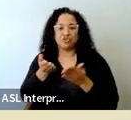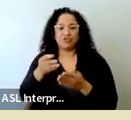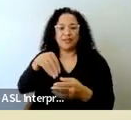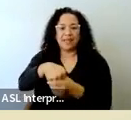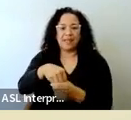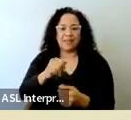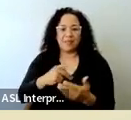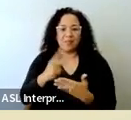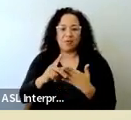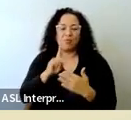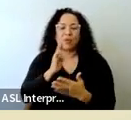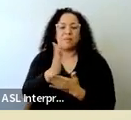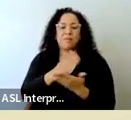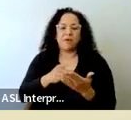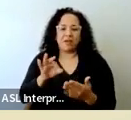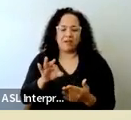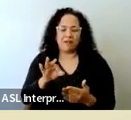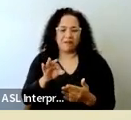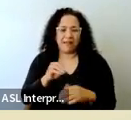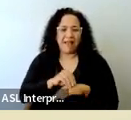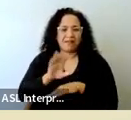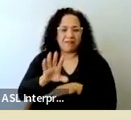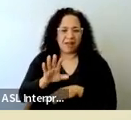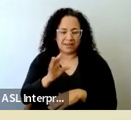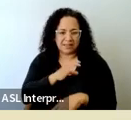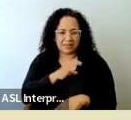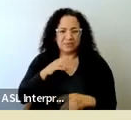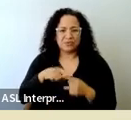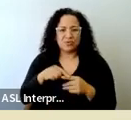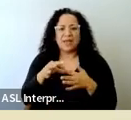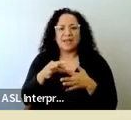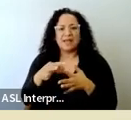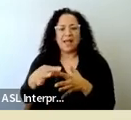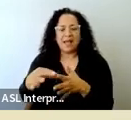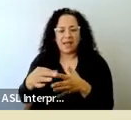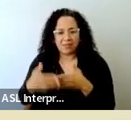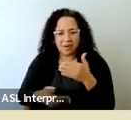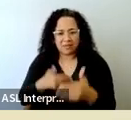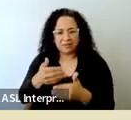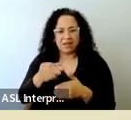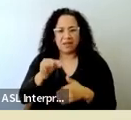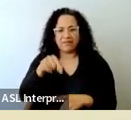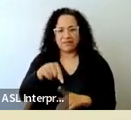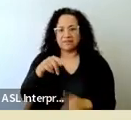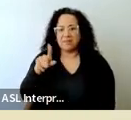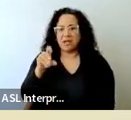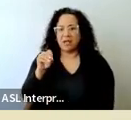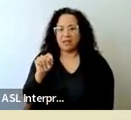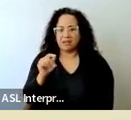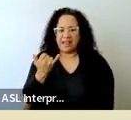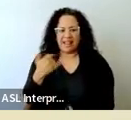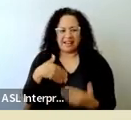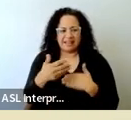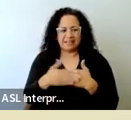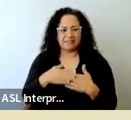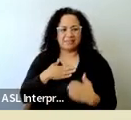program would be part of an advisory committee to guide the process of these pilots. We can go to the next slide.